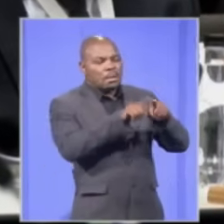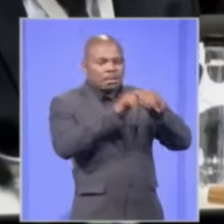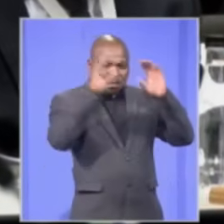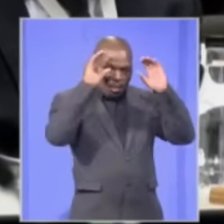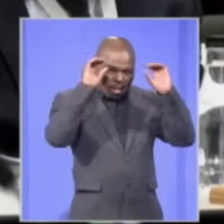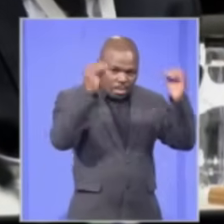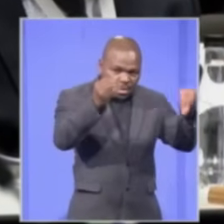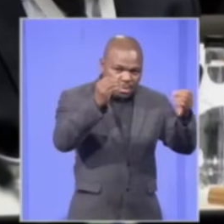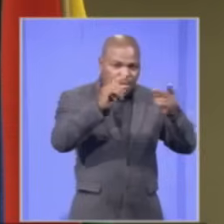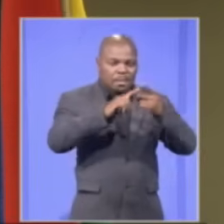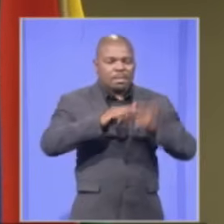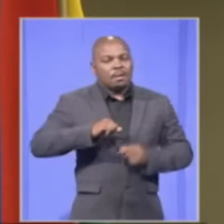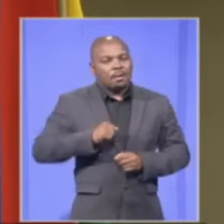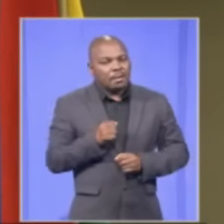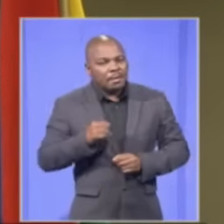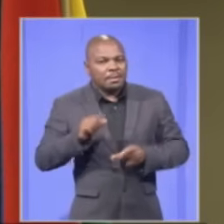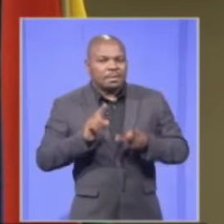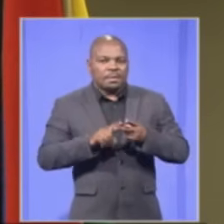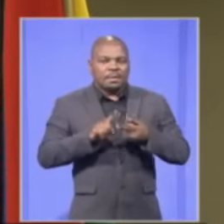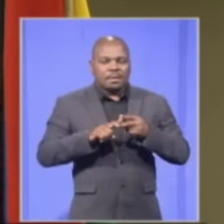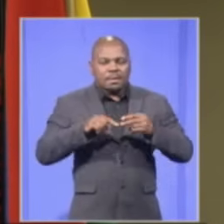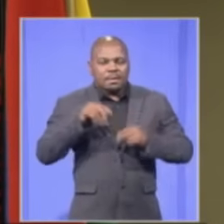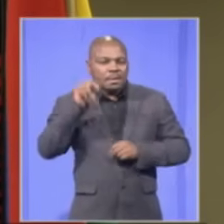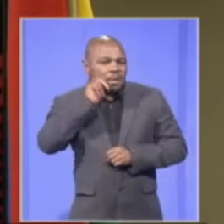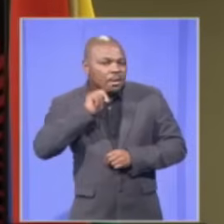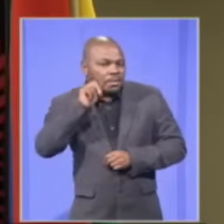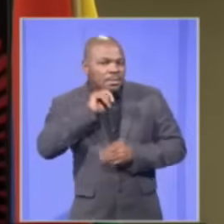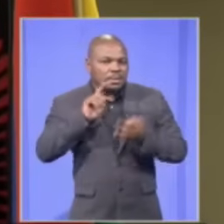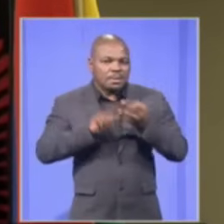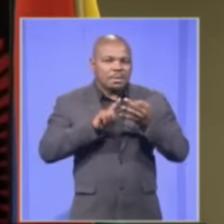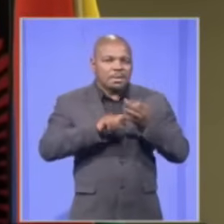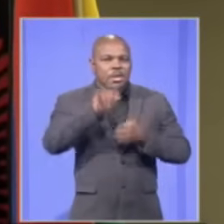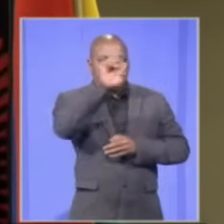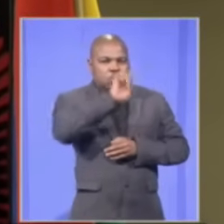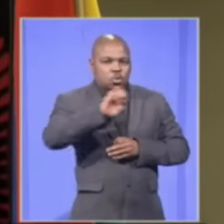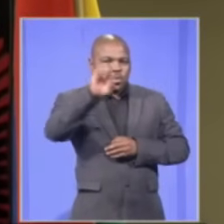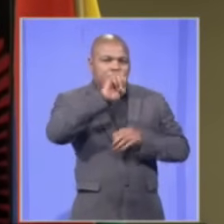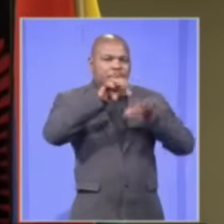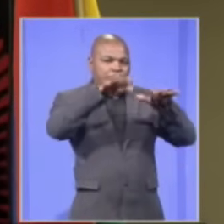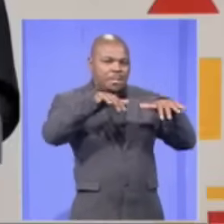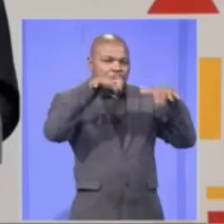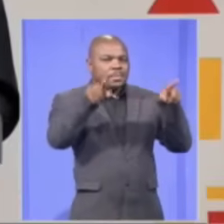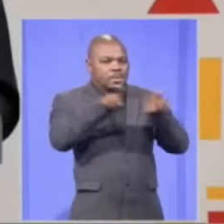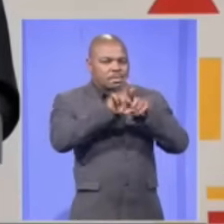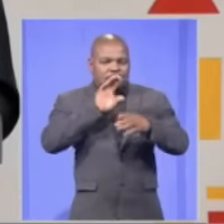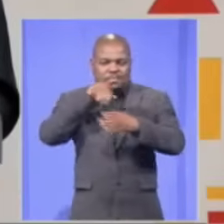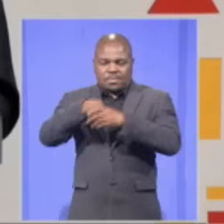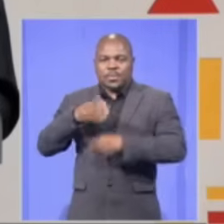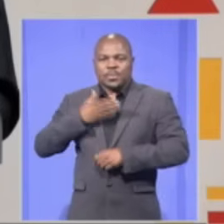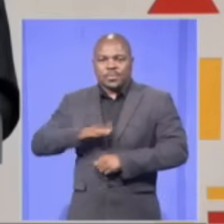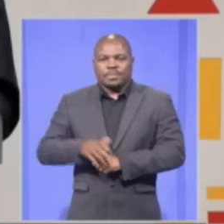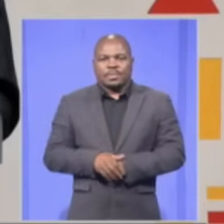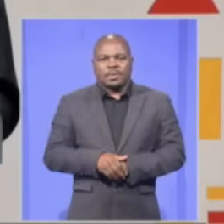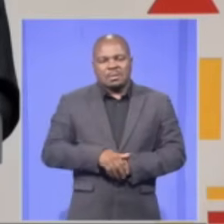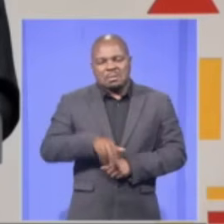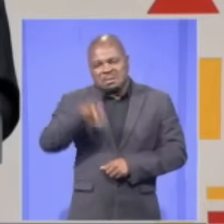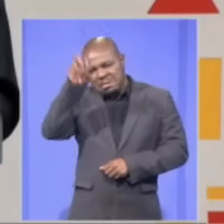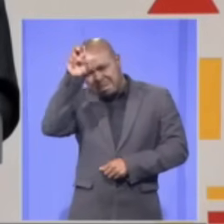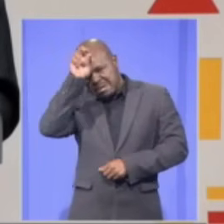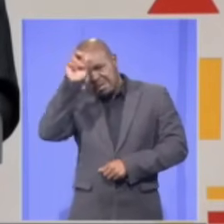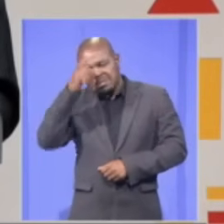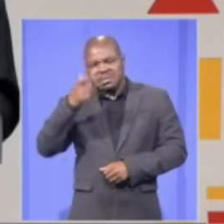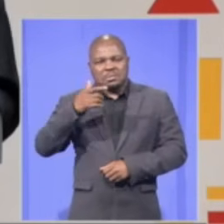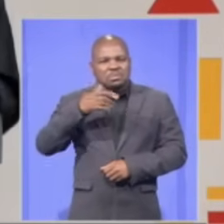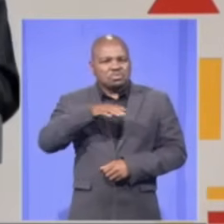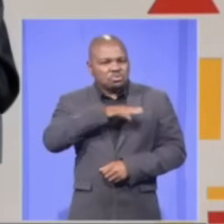Netherlands, Canada, Nigeria ga mmogo le palamente ya Europa gareng ga tse dingwe. The Russians, the Chinese,